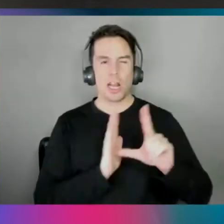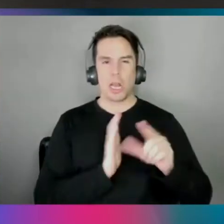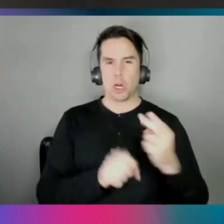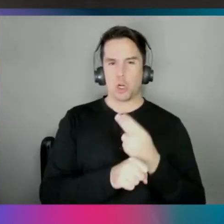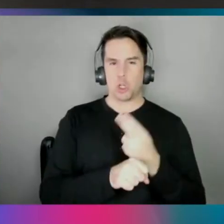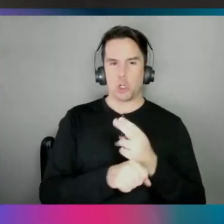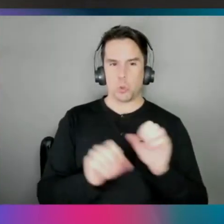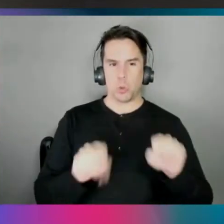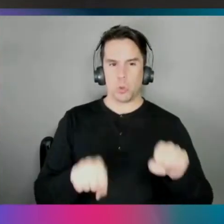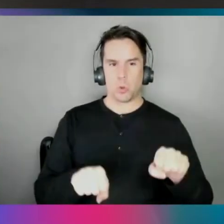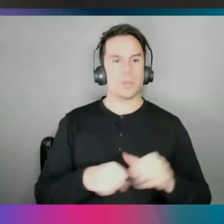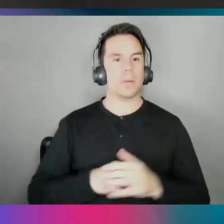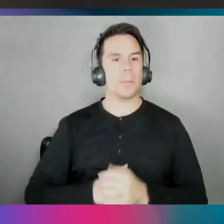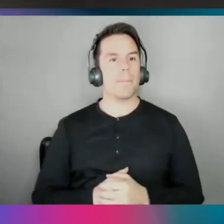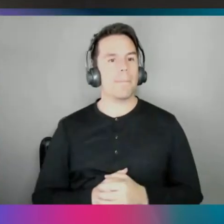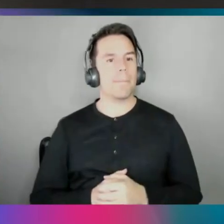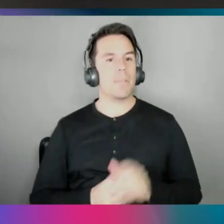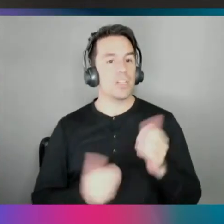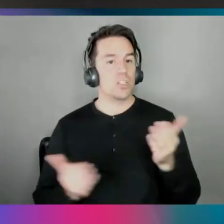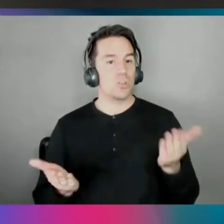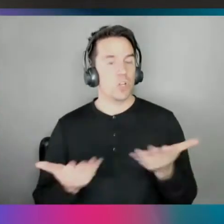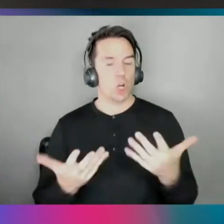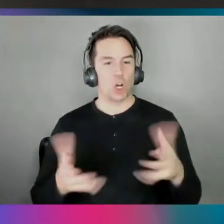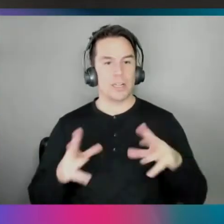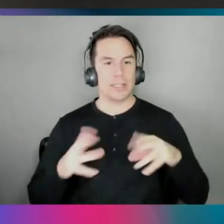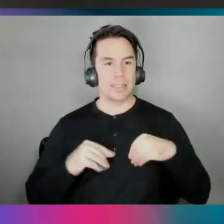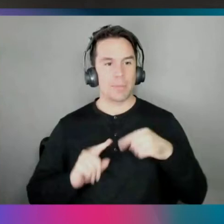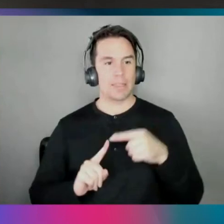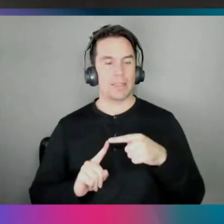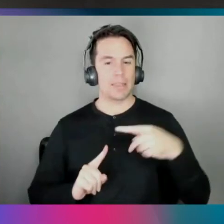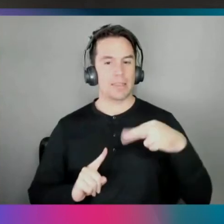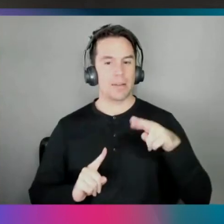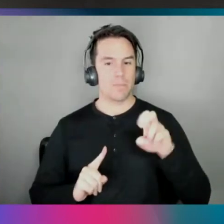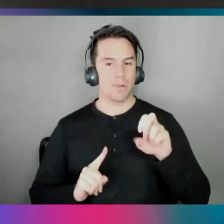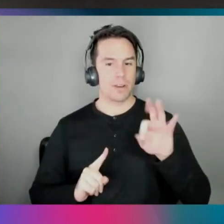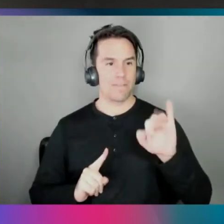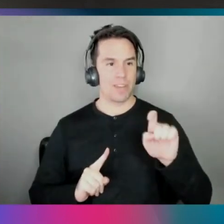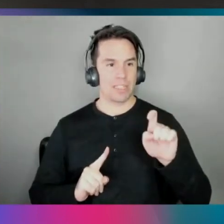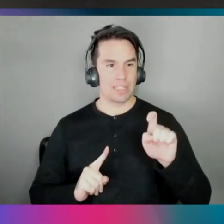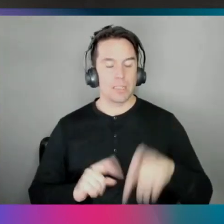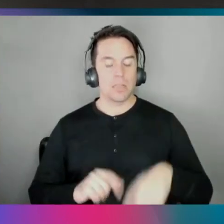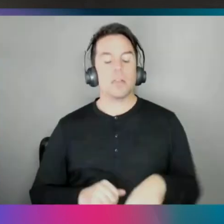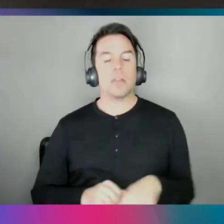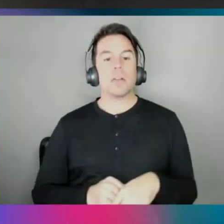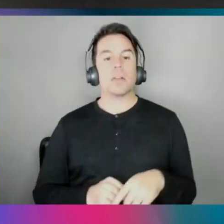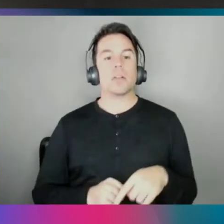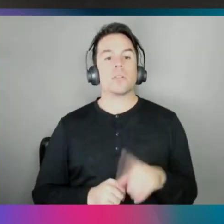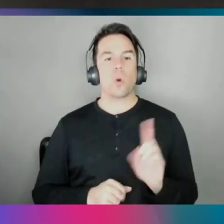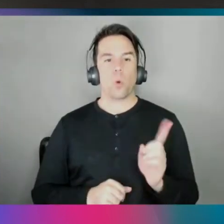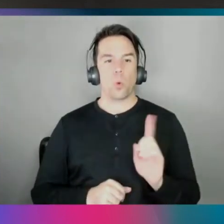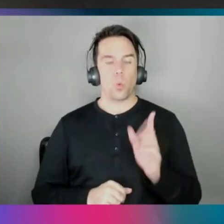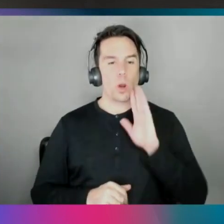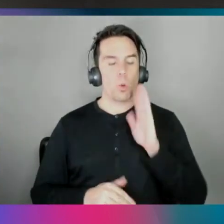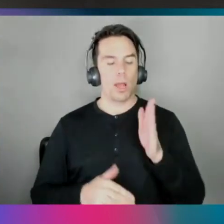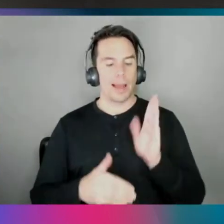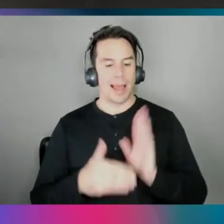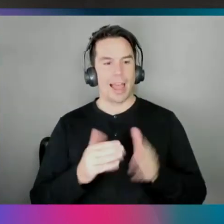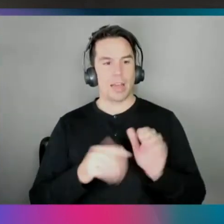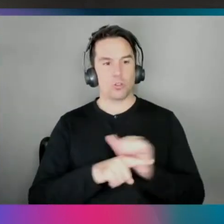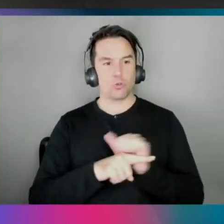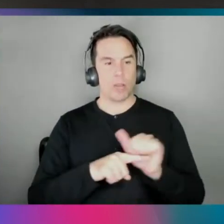I already set this prefix here. So this is for all of our, where we're going to end with our training data, because when we convert it to